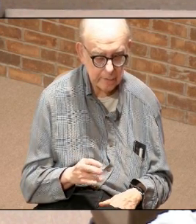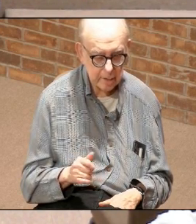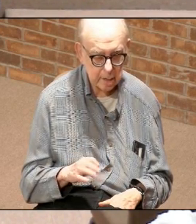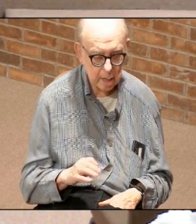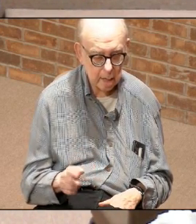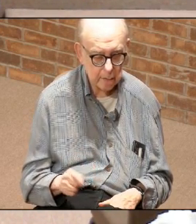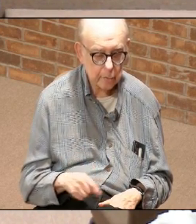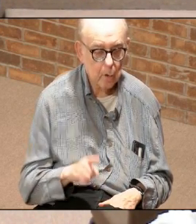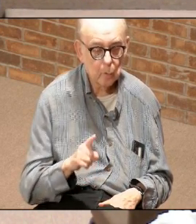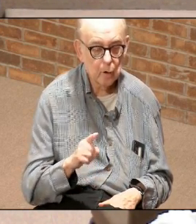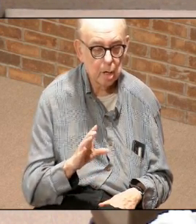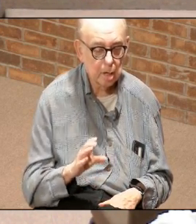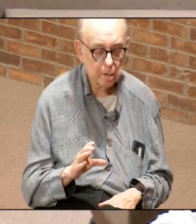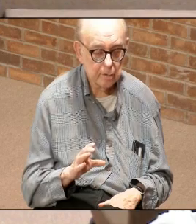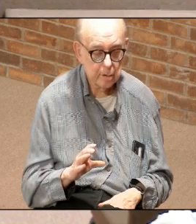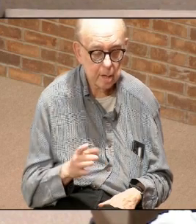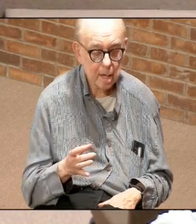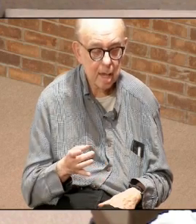$108.